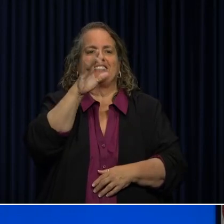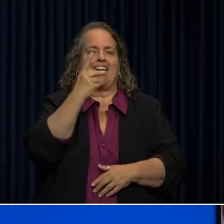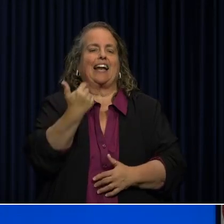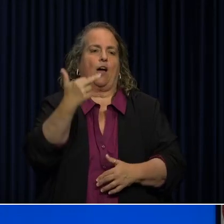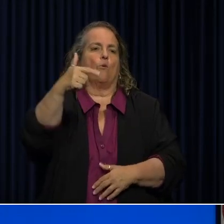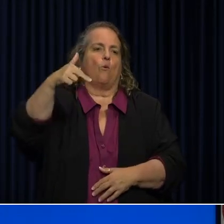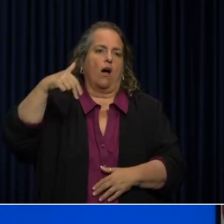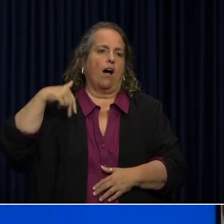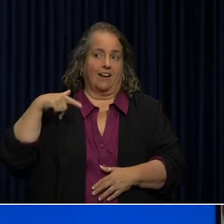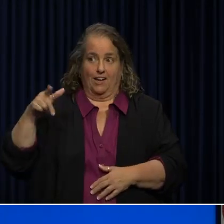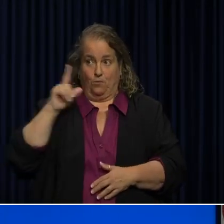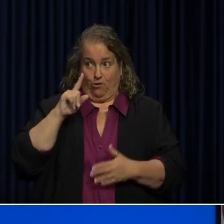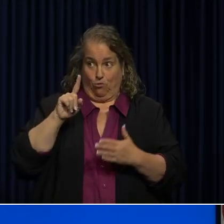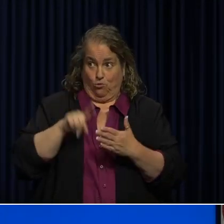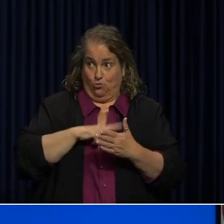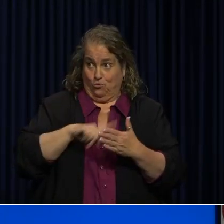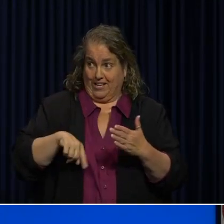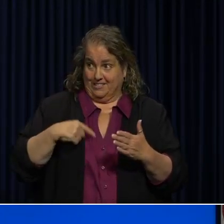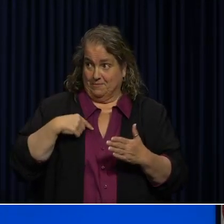the benchmark piece.